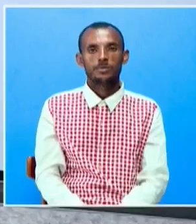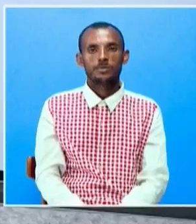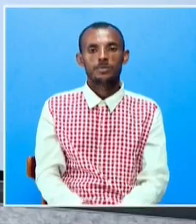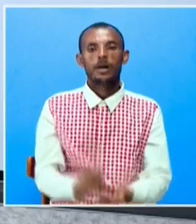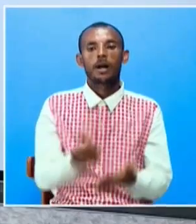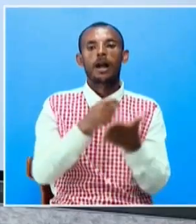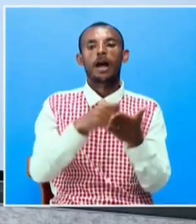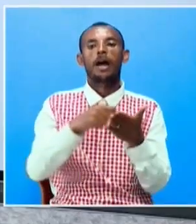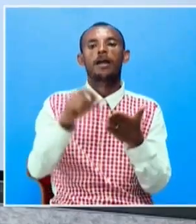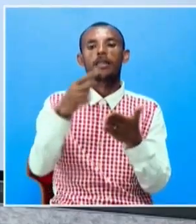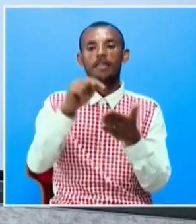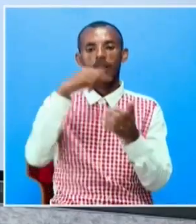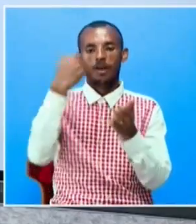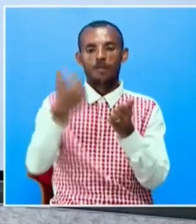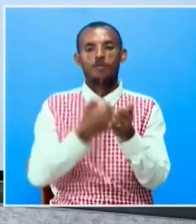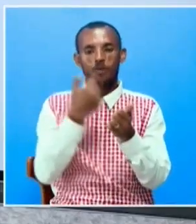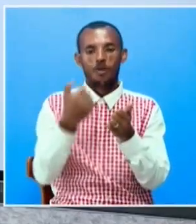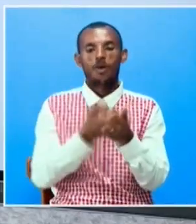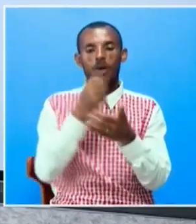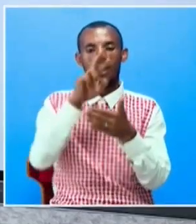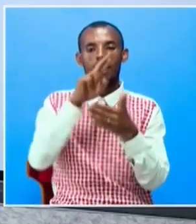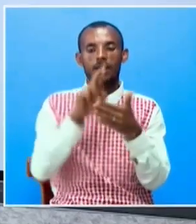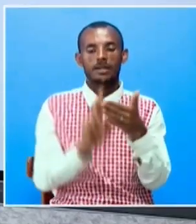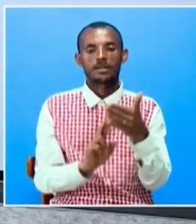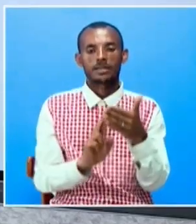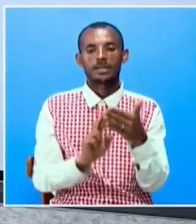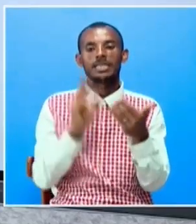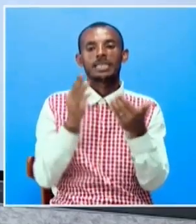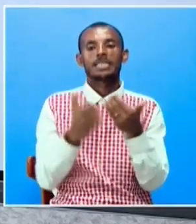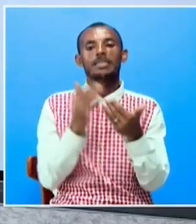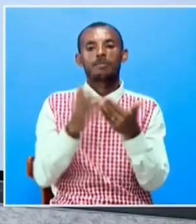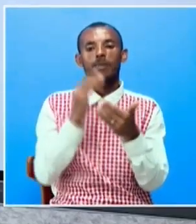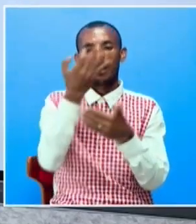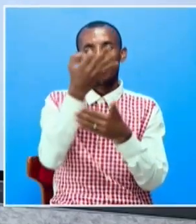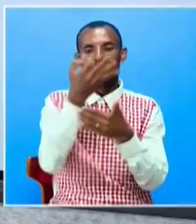Write the following ratios in simplest form.